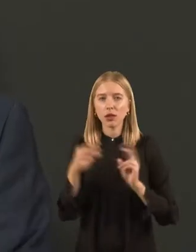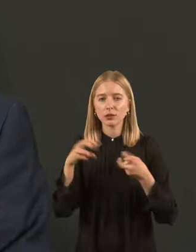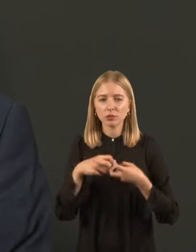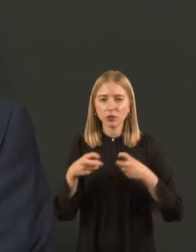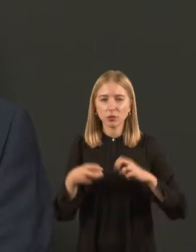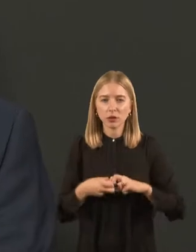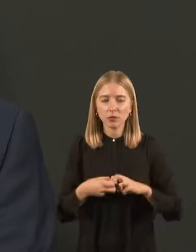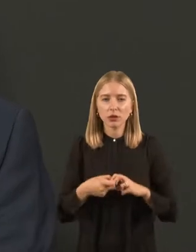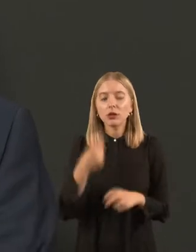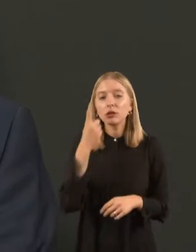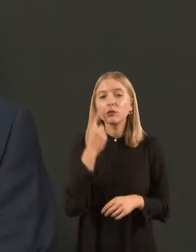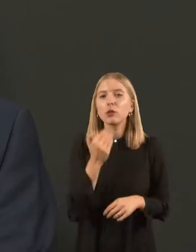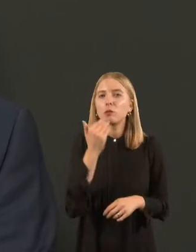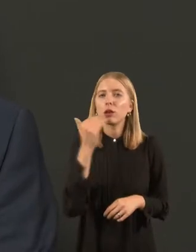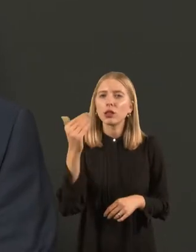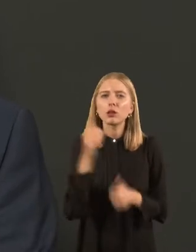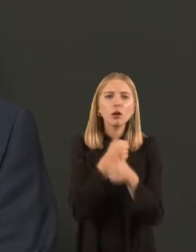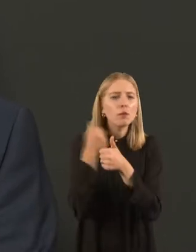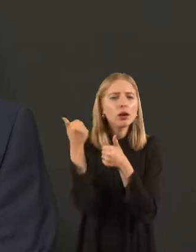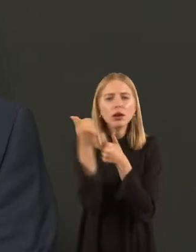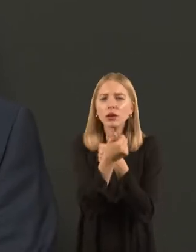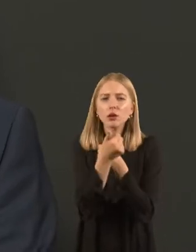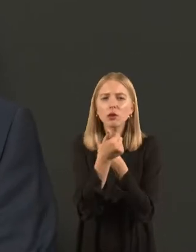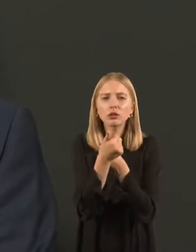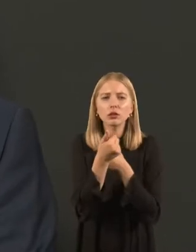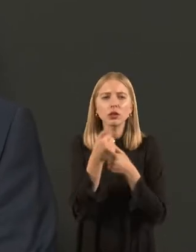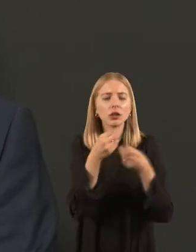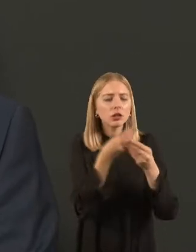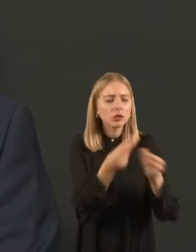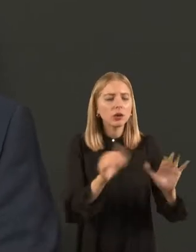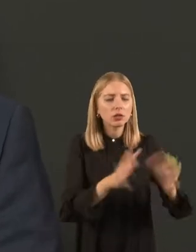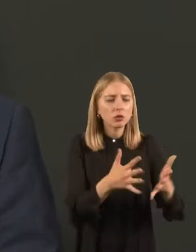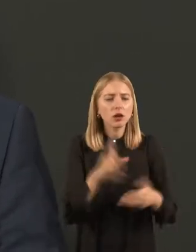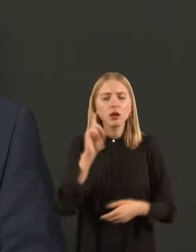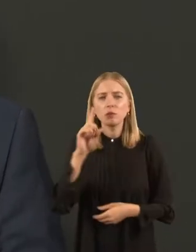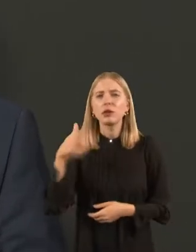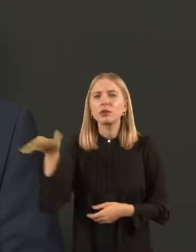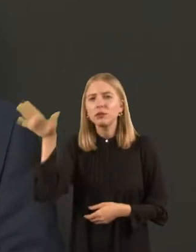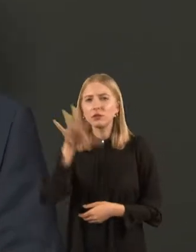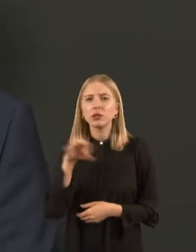Well, talking about the complex problems, if you ask me